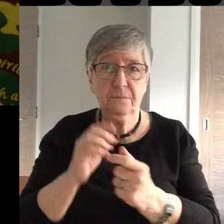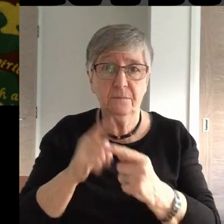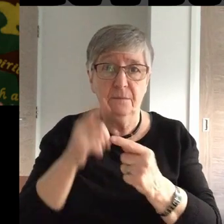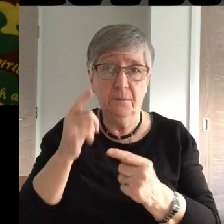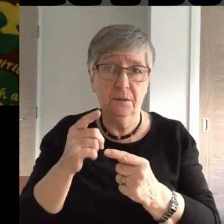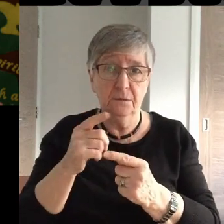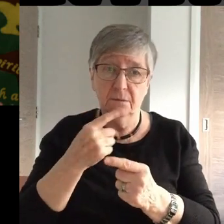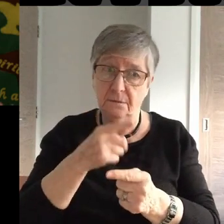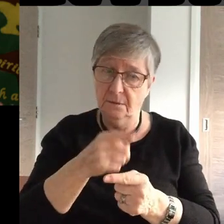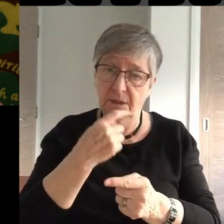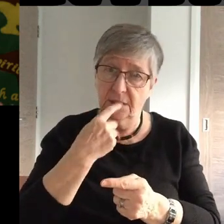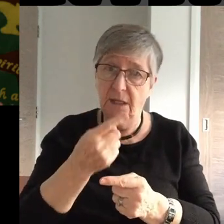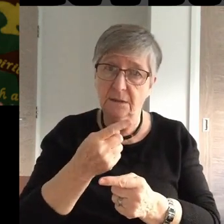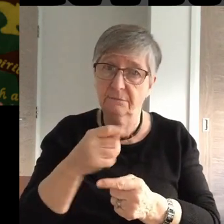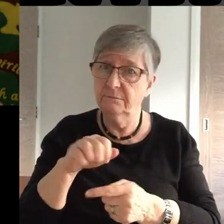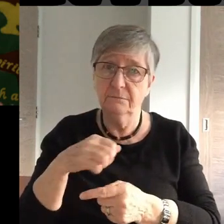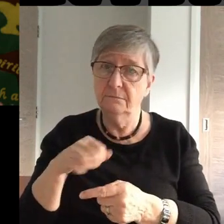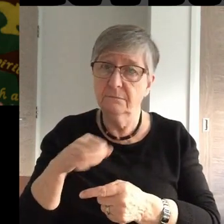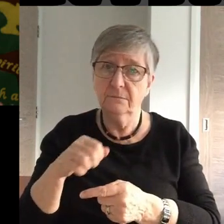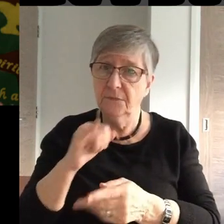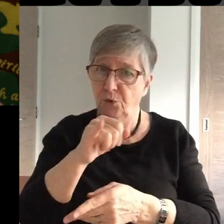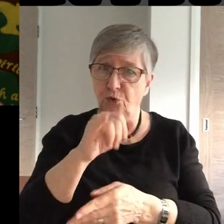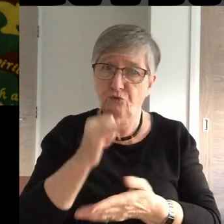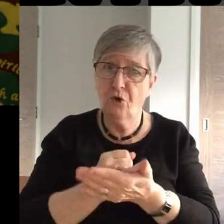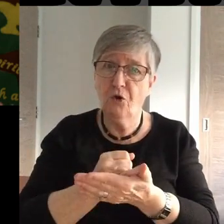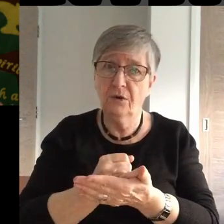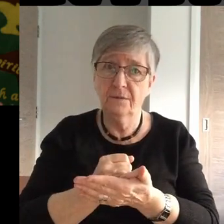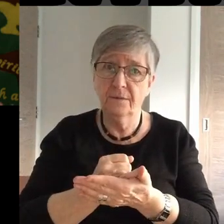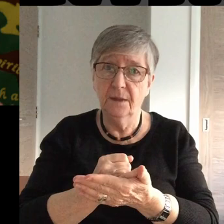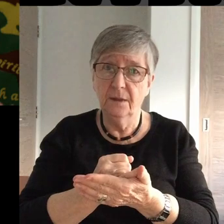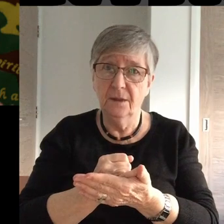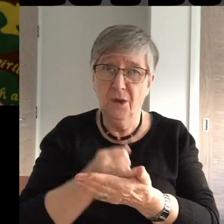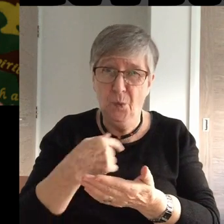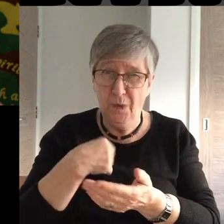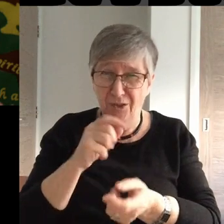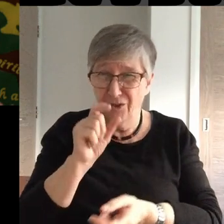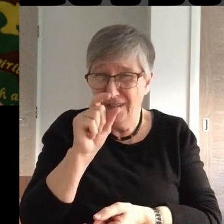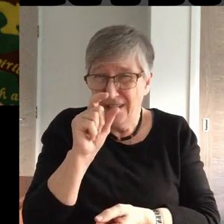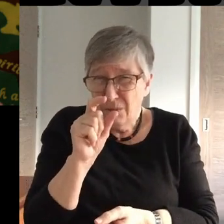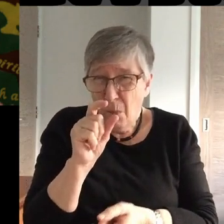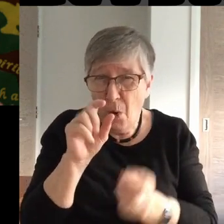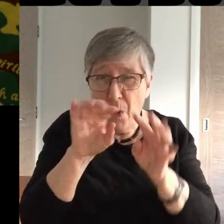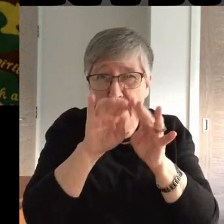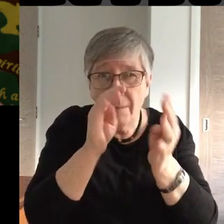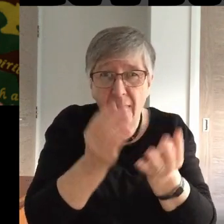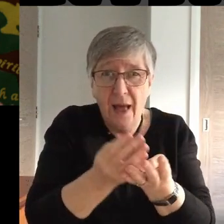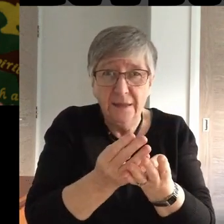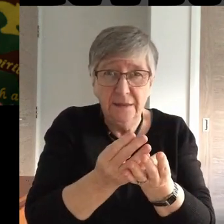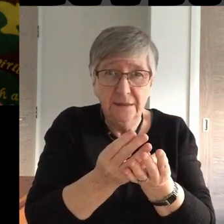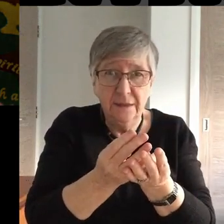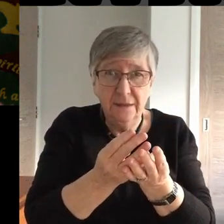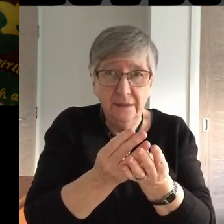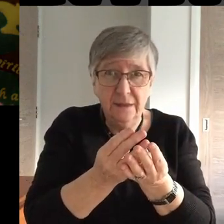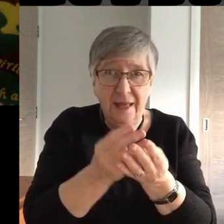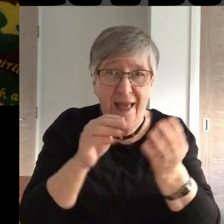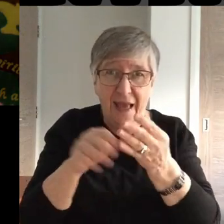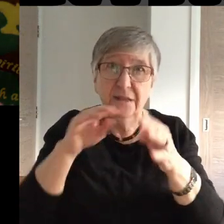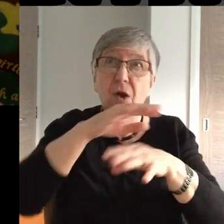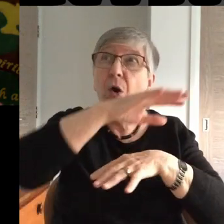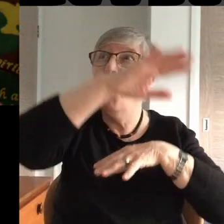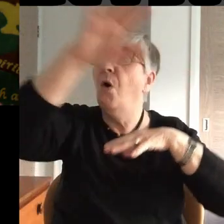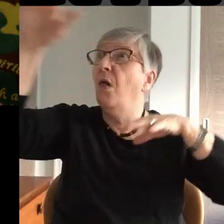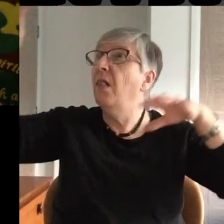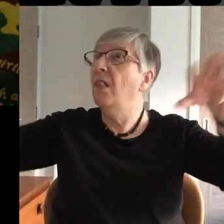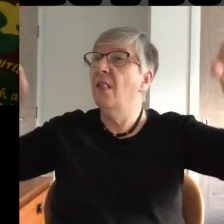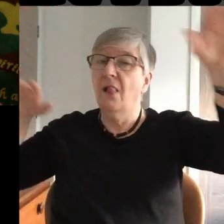And yet Copernicus said, no, you're not. We're actually only one little cosmic object in the whole